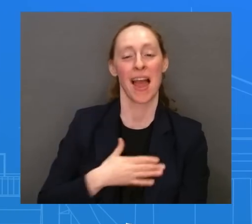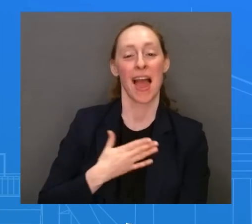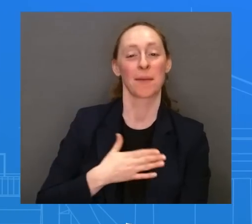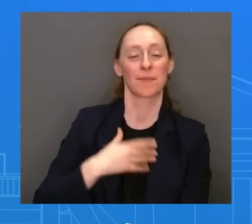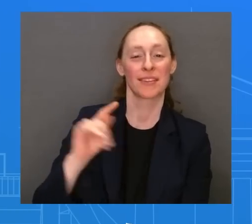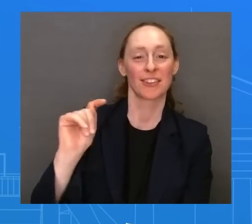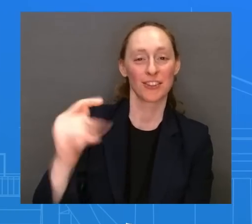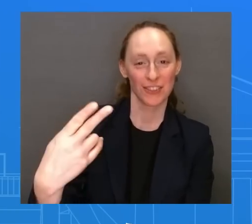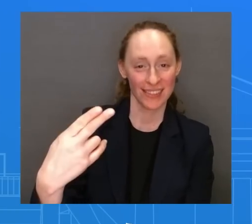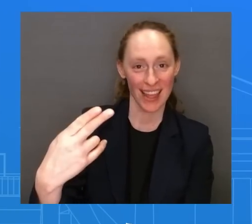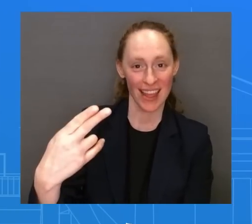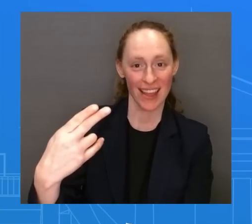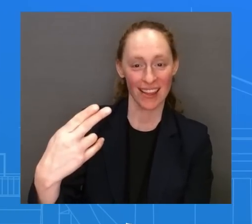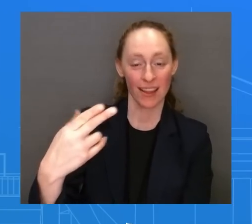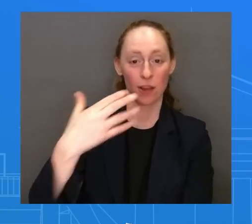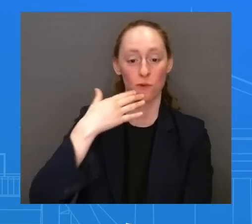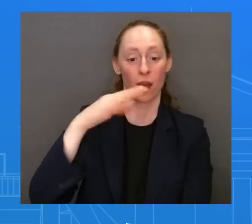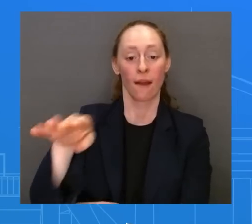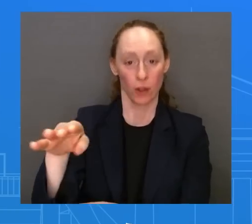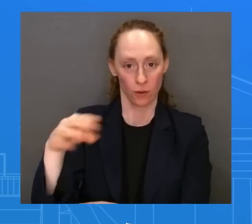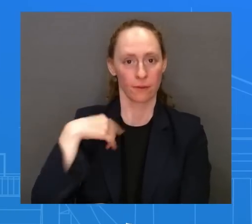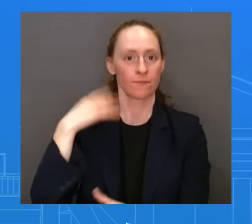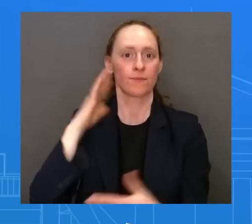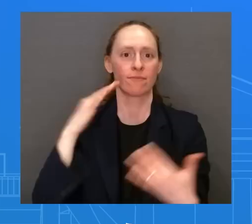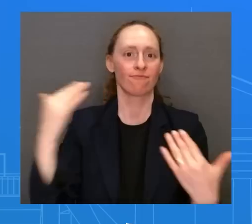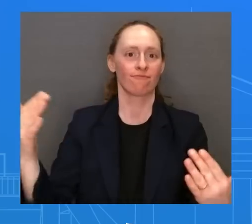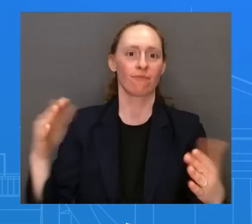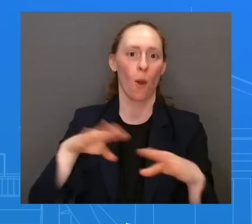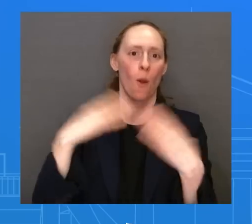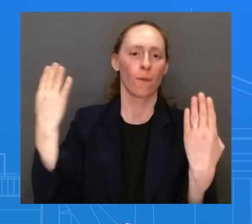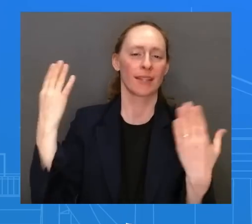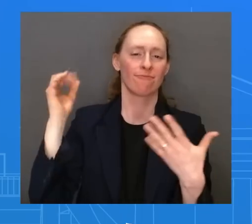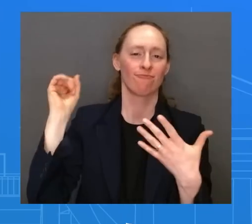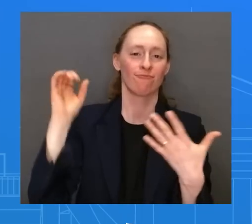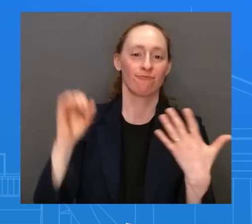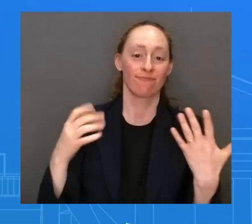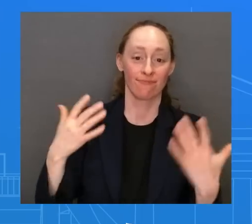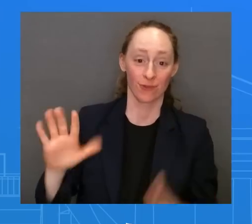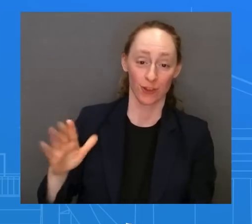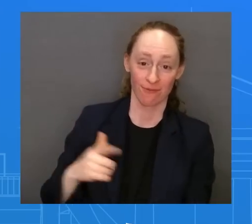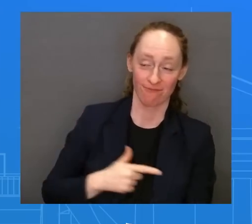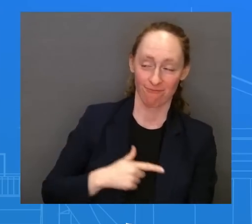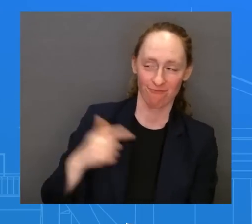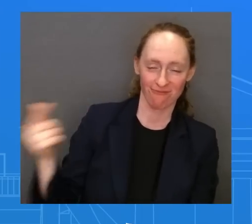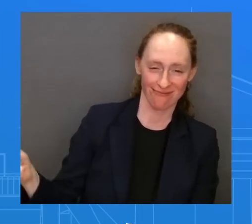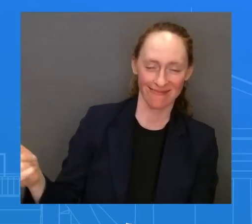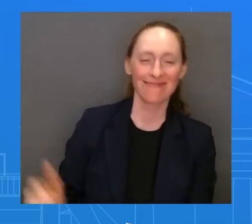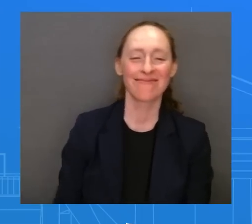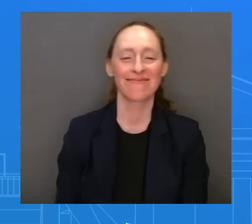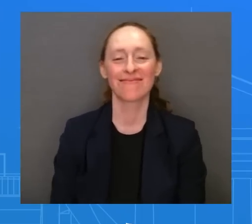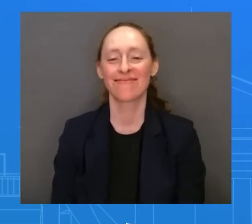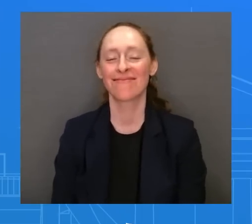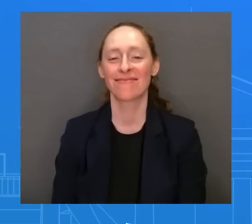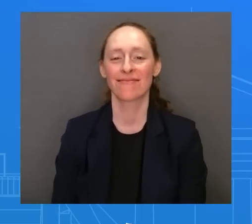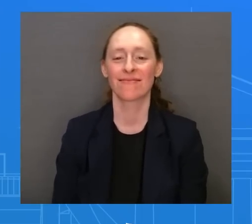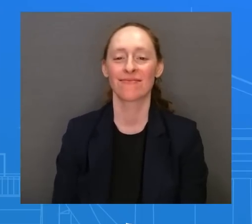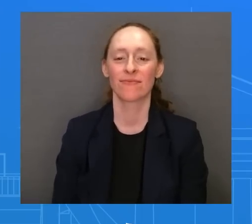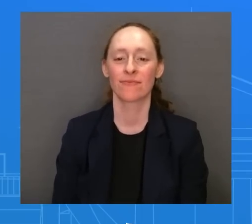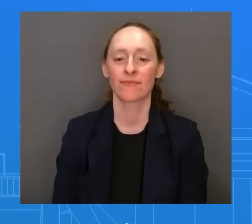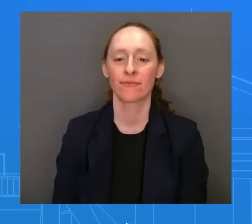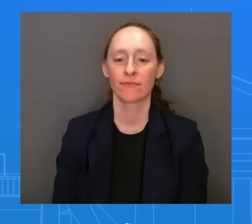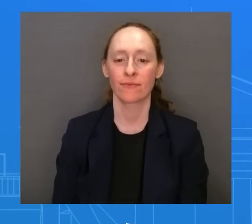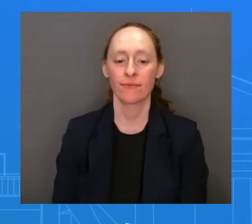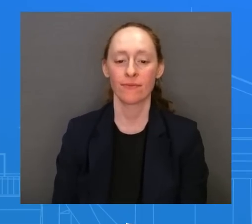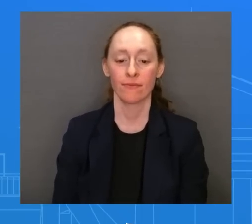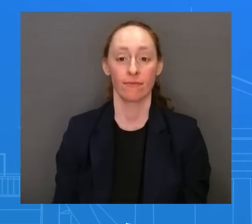top before I turn it over to the Admiral as I was walking out here today we saw news that Republican legislators in Tennessee were